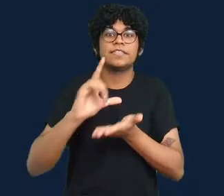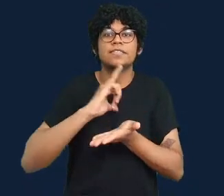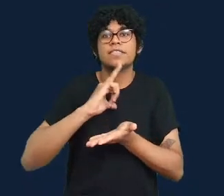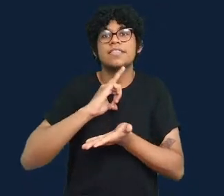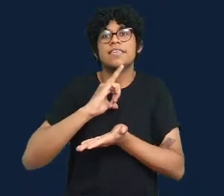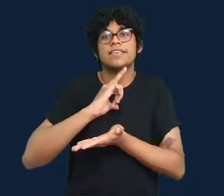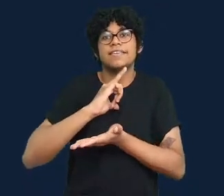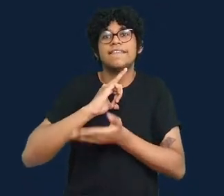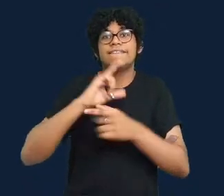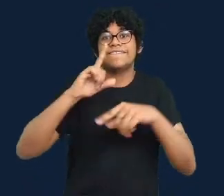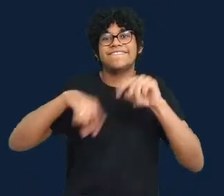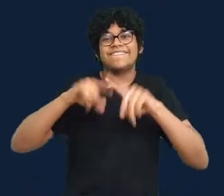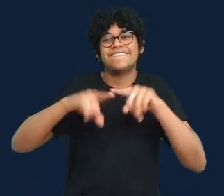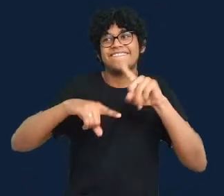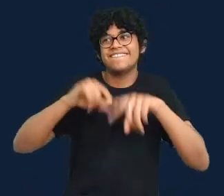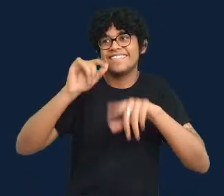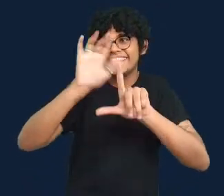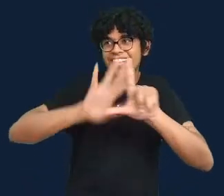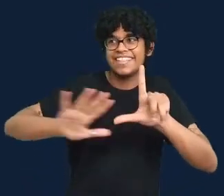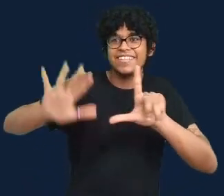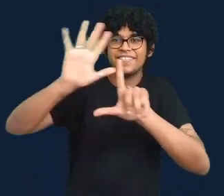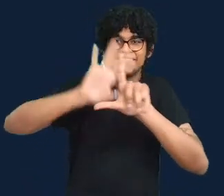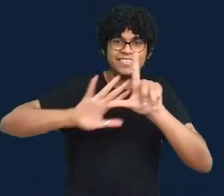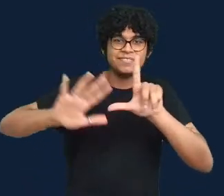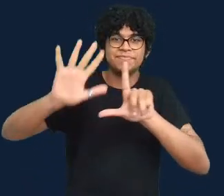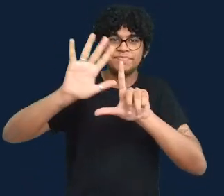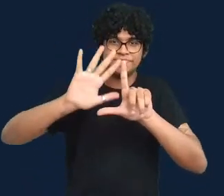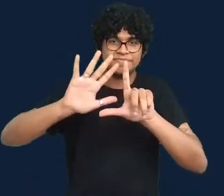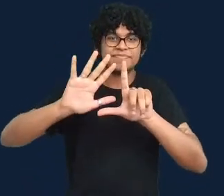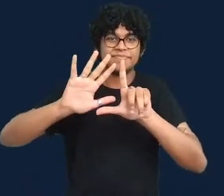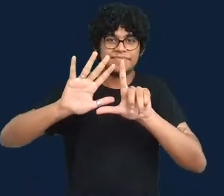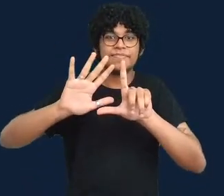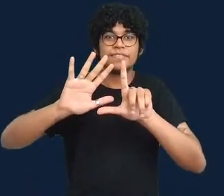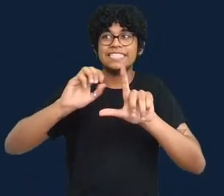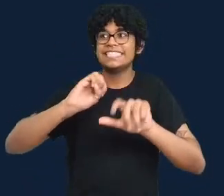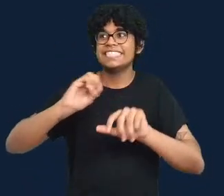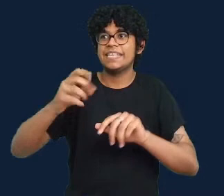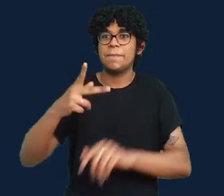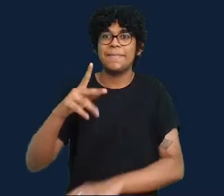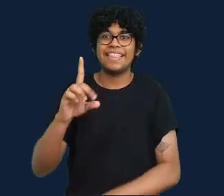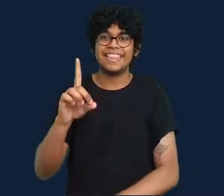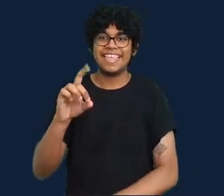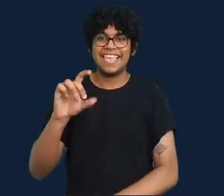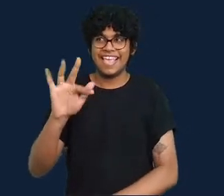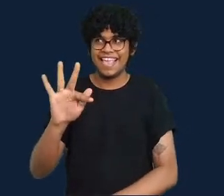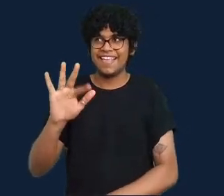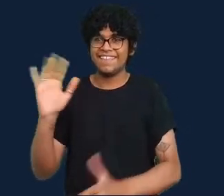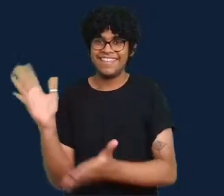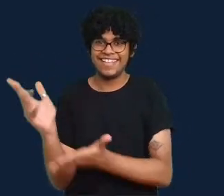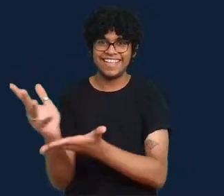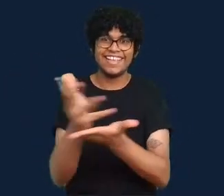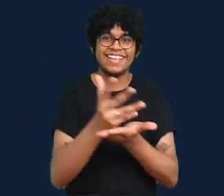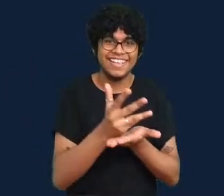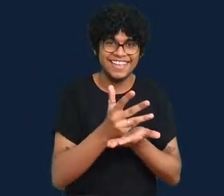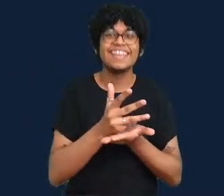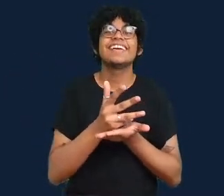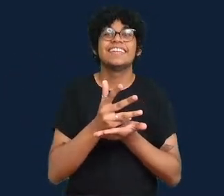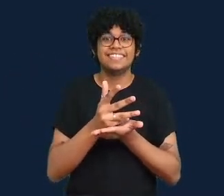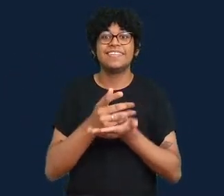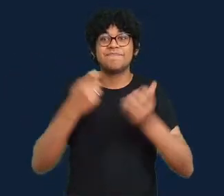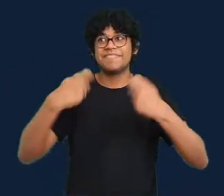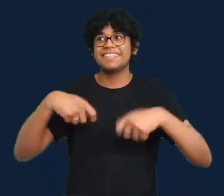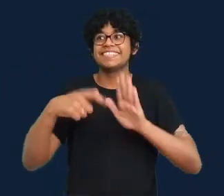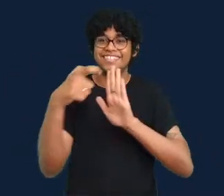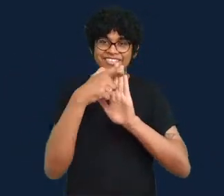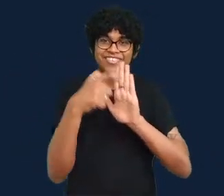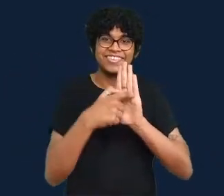PDFs, yes, the coding them through libraries will be easier, but I still need to write code for those aspects. If I have